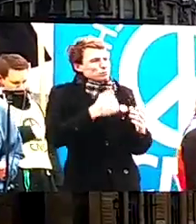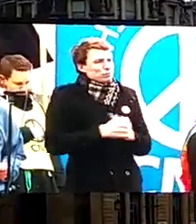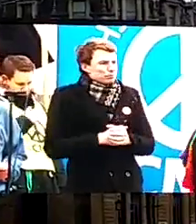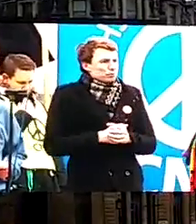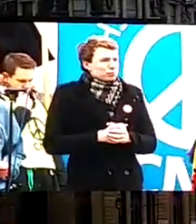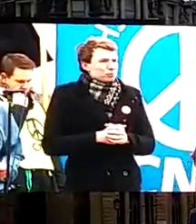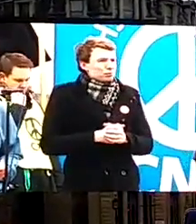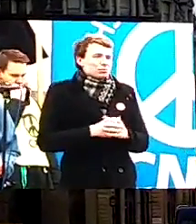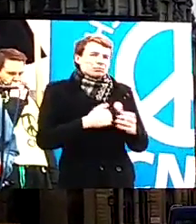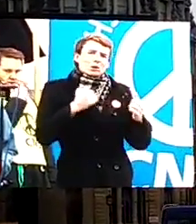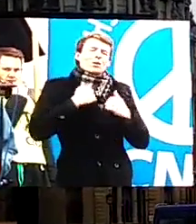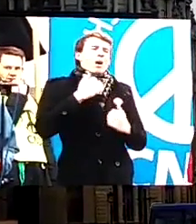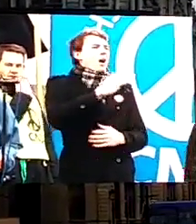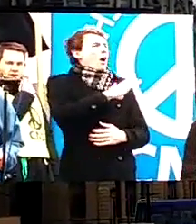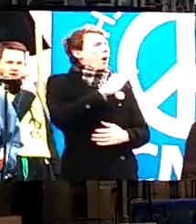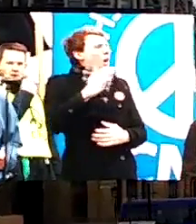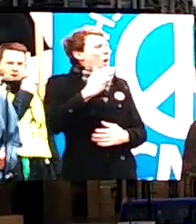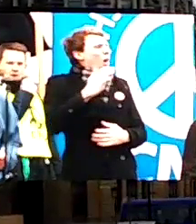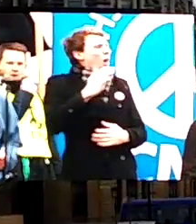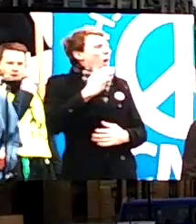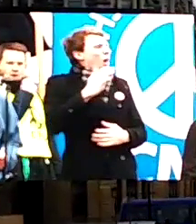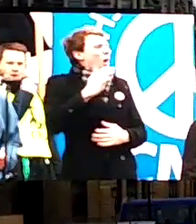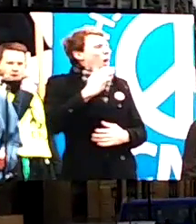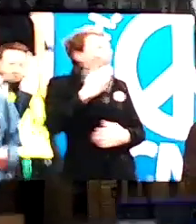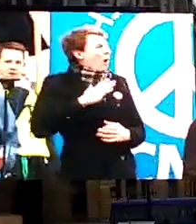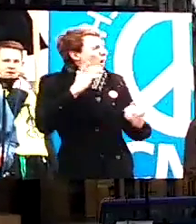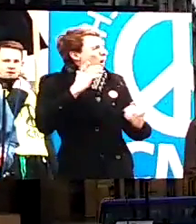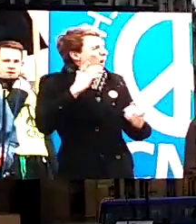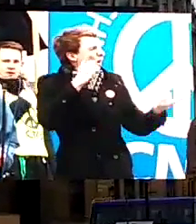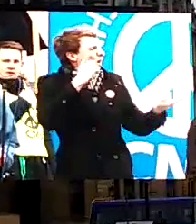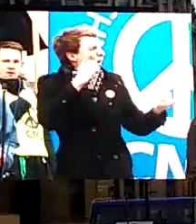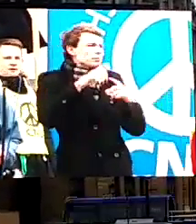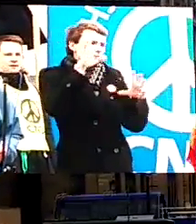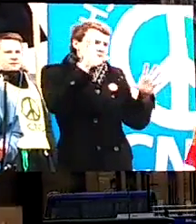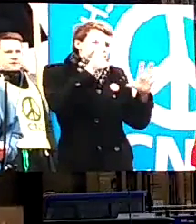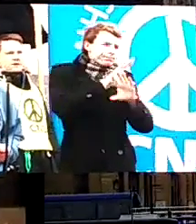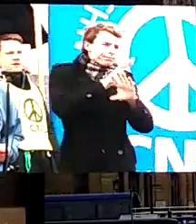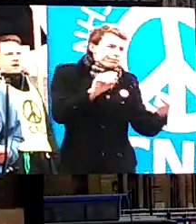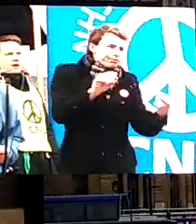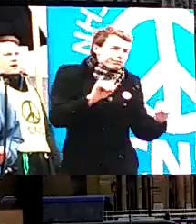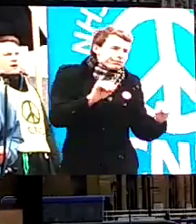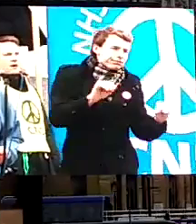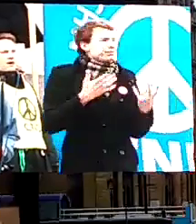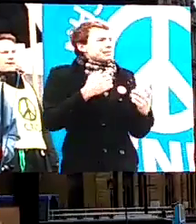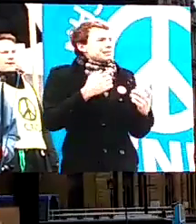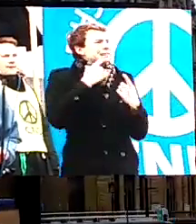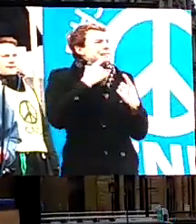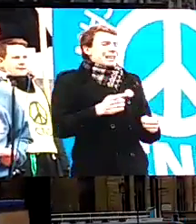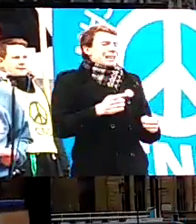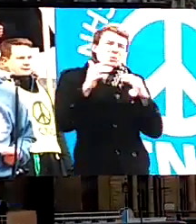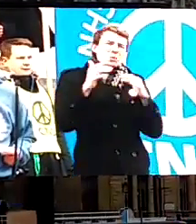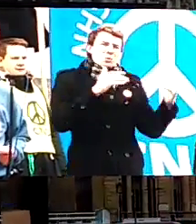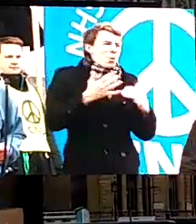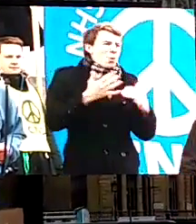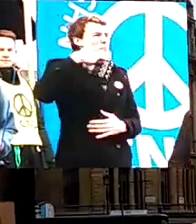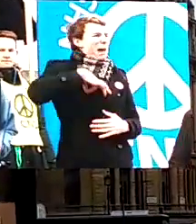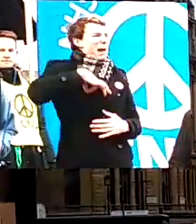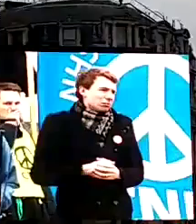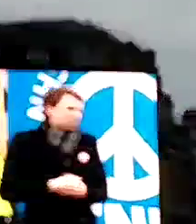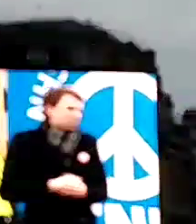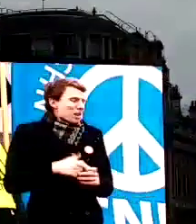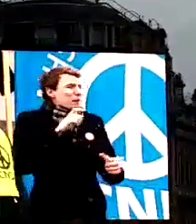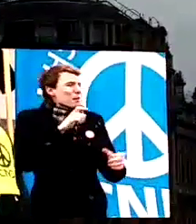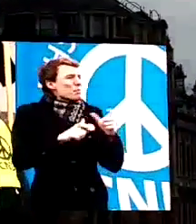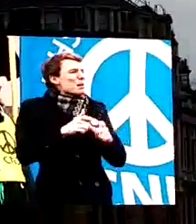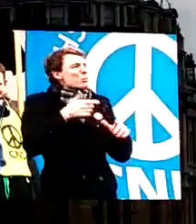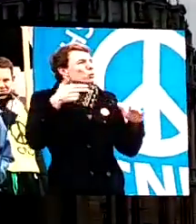my former brothers and sisters in arms, and I say to them, what's in it for you? For